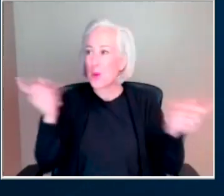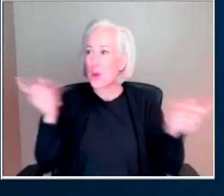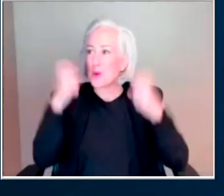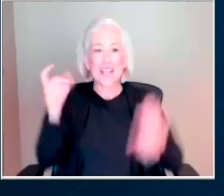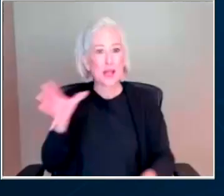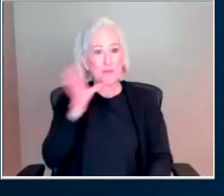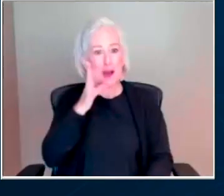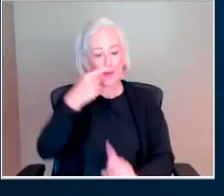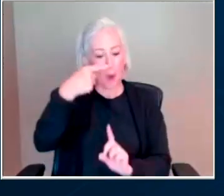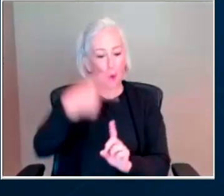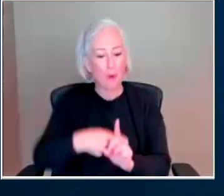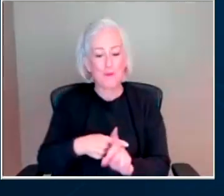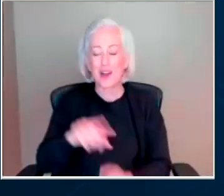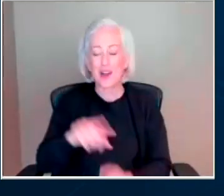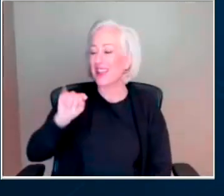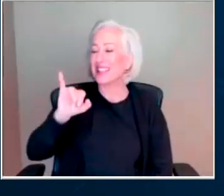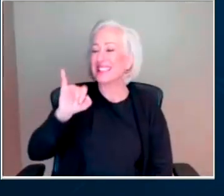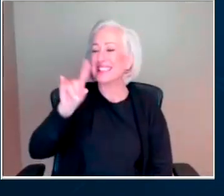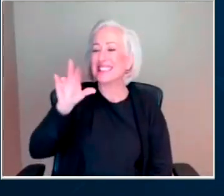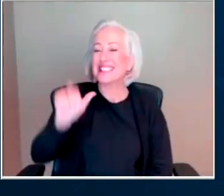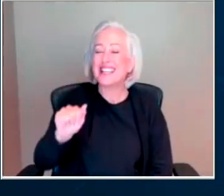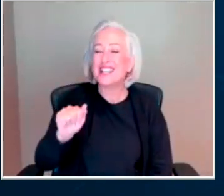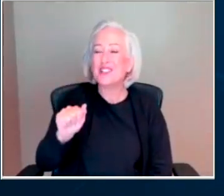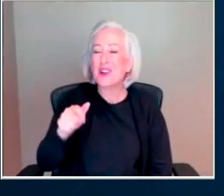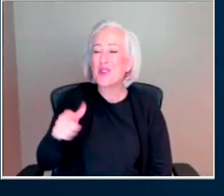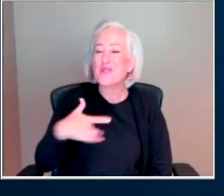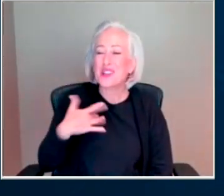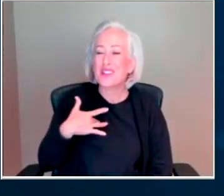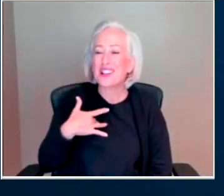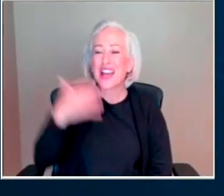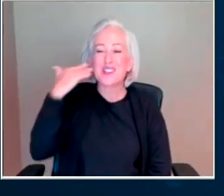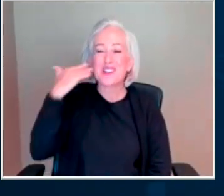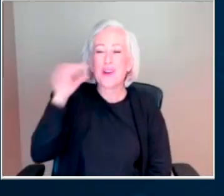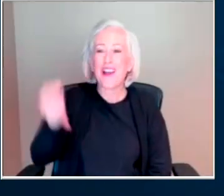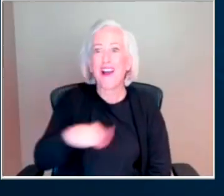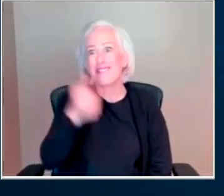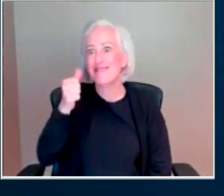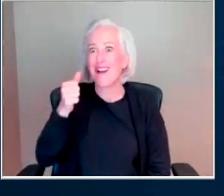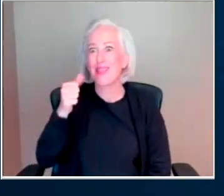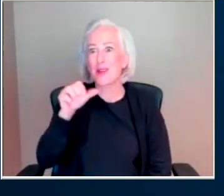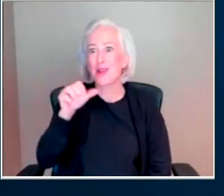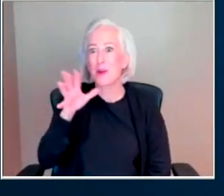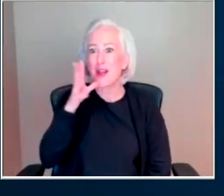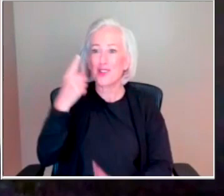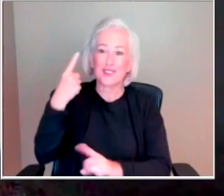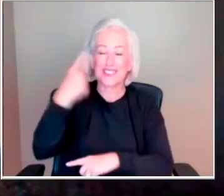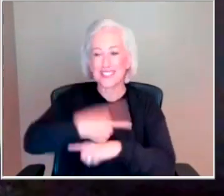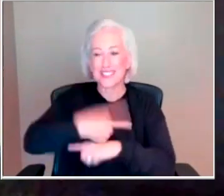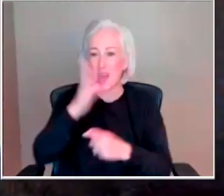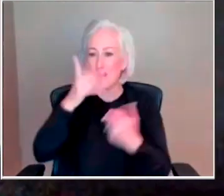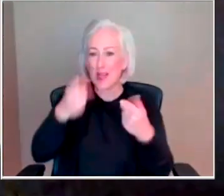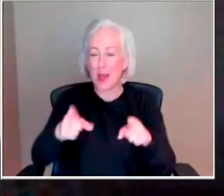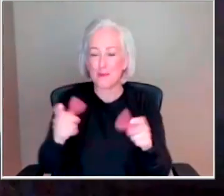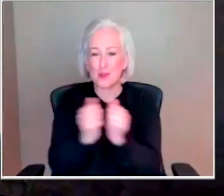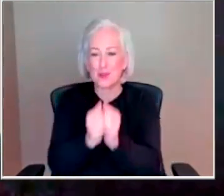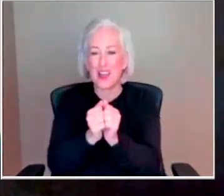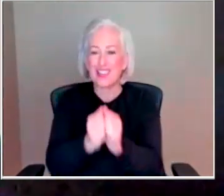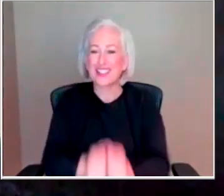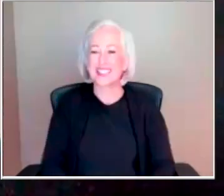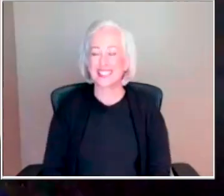And Tidra, what's it like knowing that you're going to get to spend another Mother's Day with Mom this year?